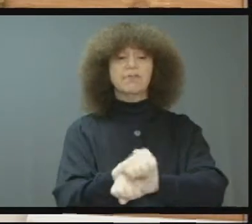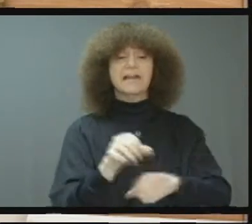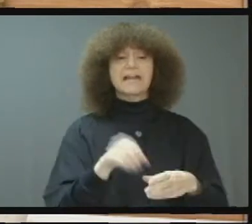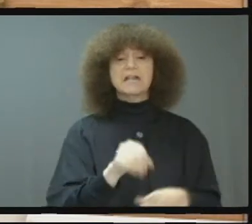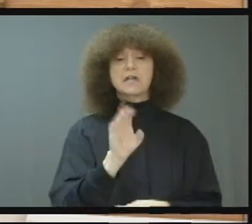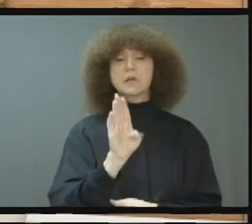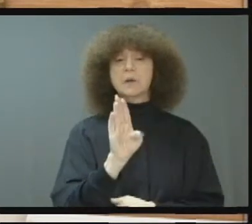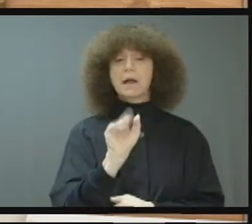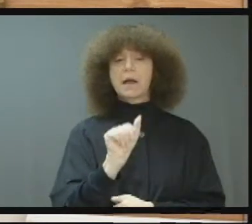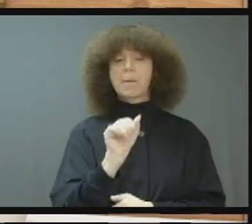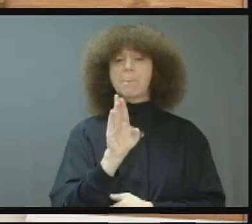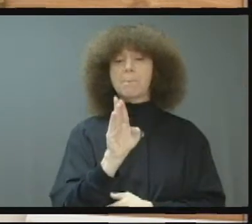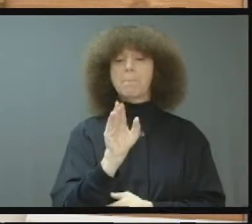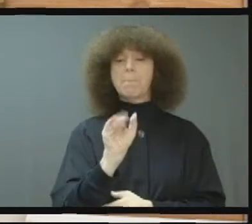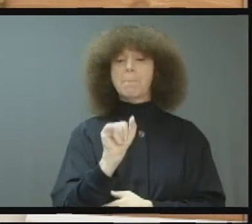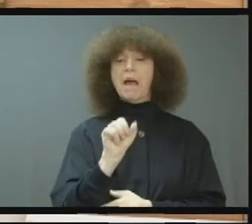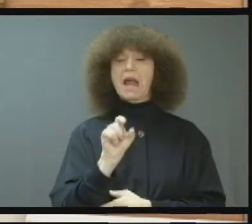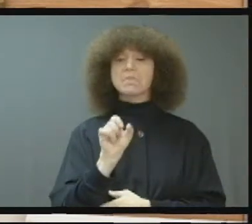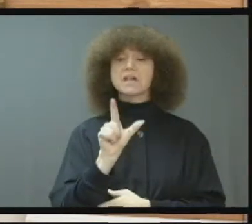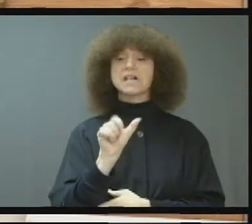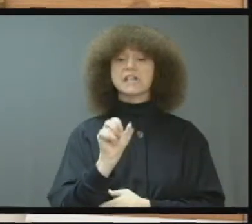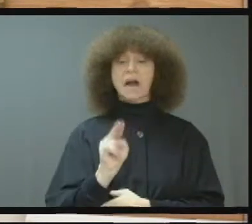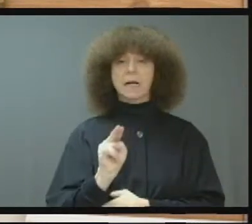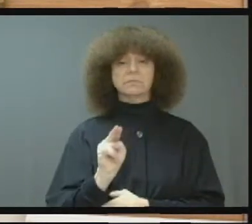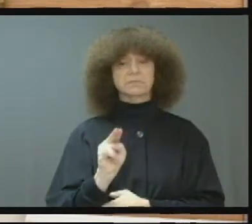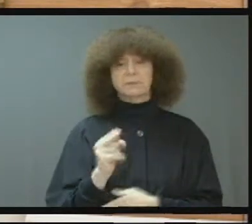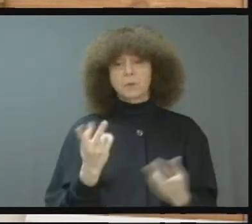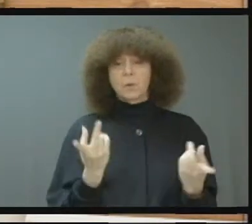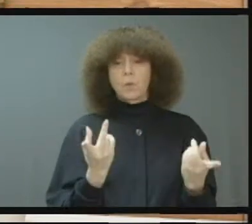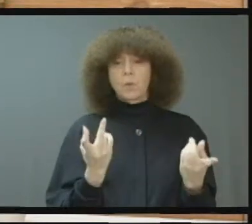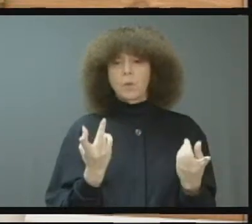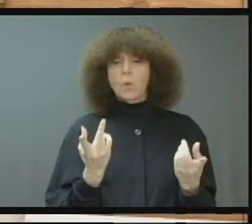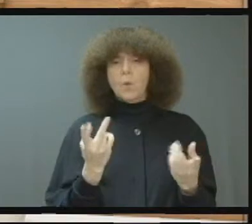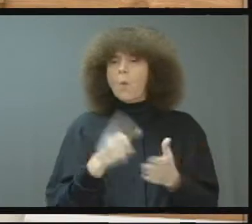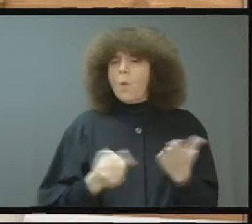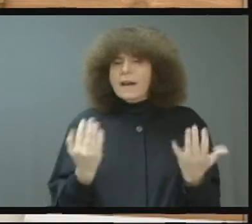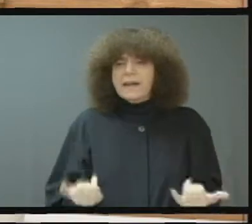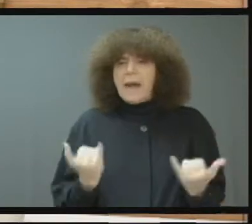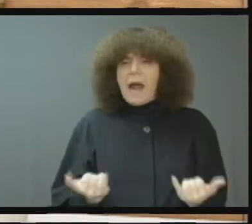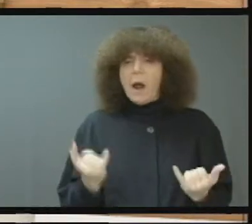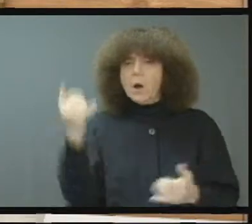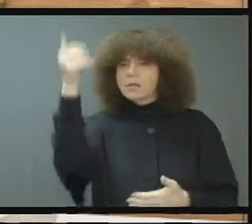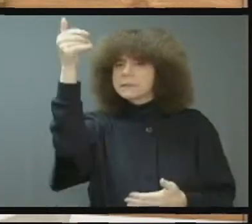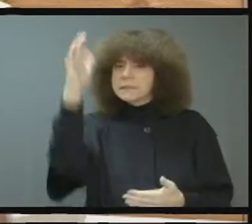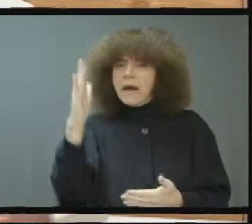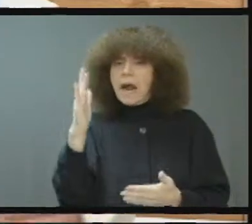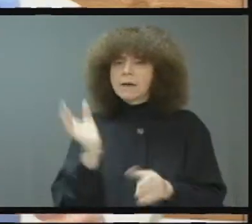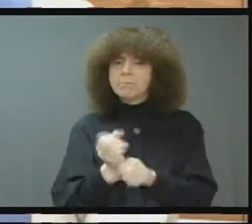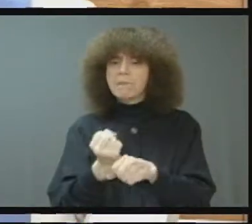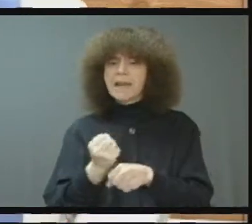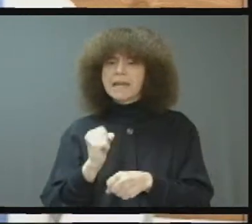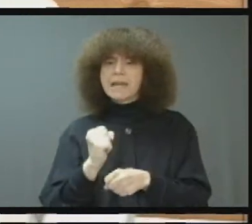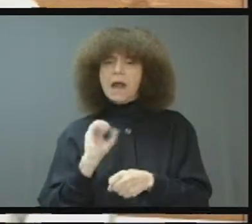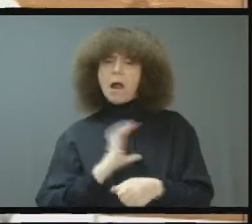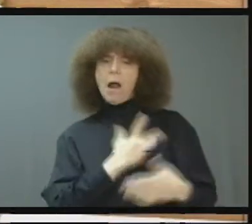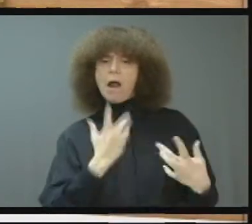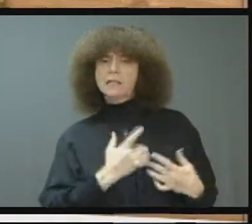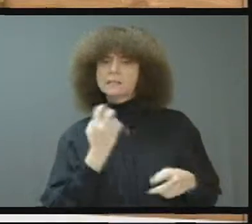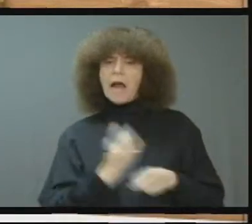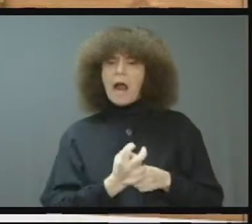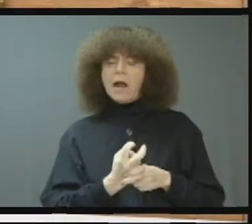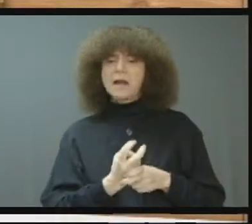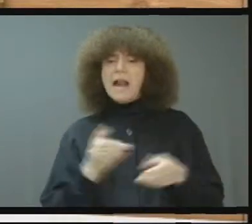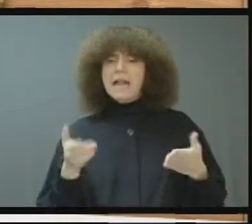Is God making us wander from his ways and hardening our hearts today? At times, I think that that's exactly what's